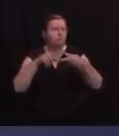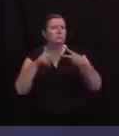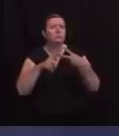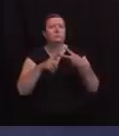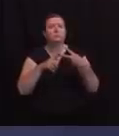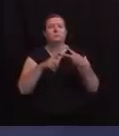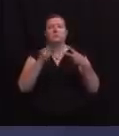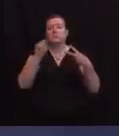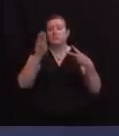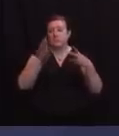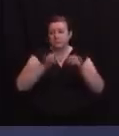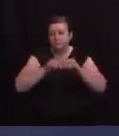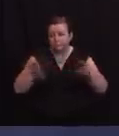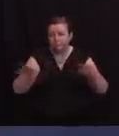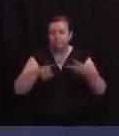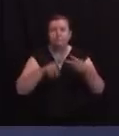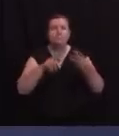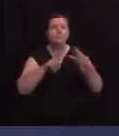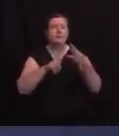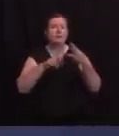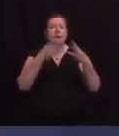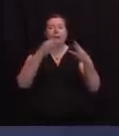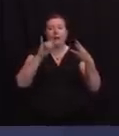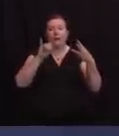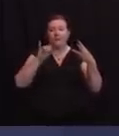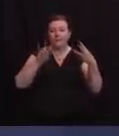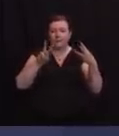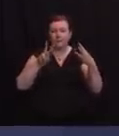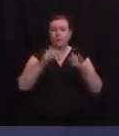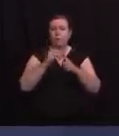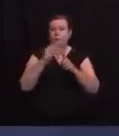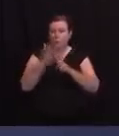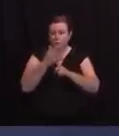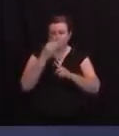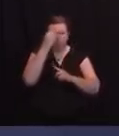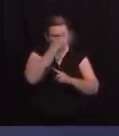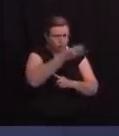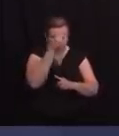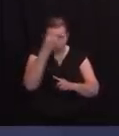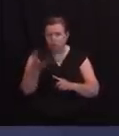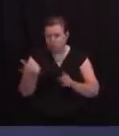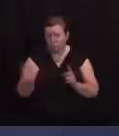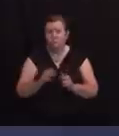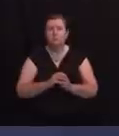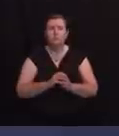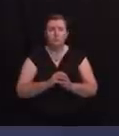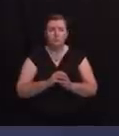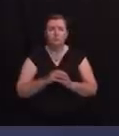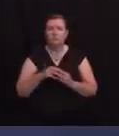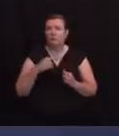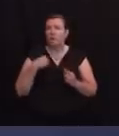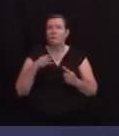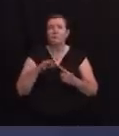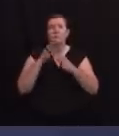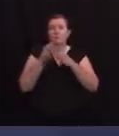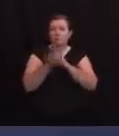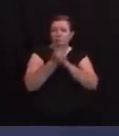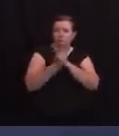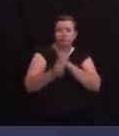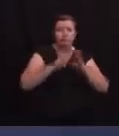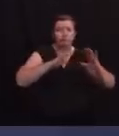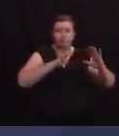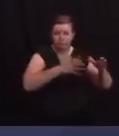and HIV exposure notification. They bring a specialized set of skills. These funds are part of a total $1